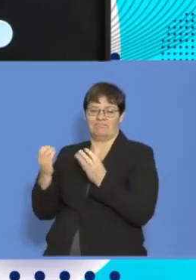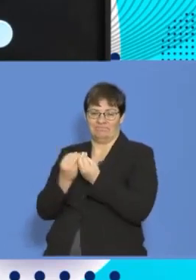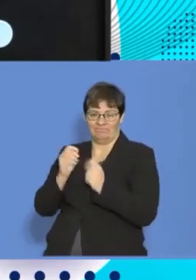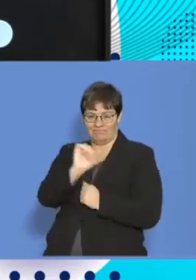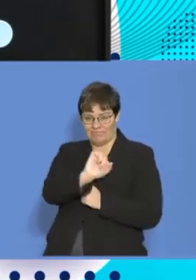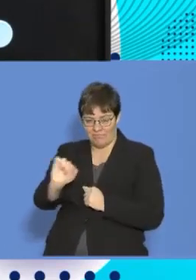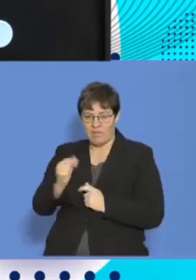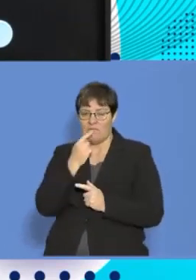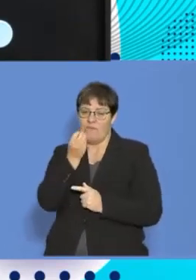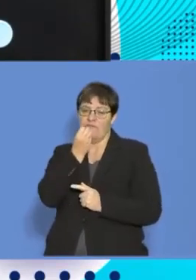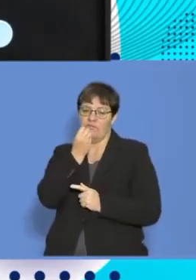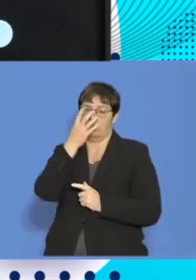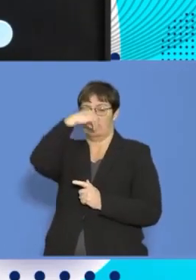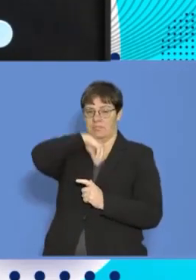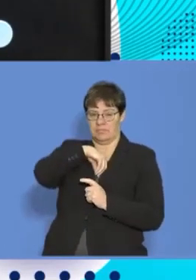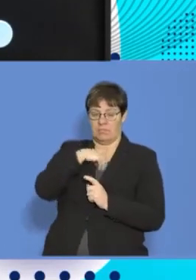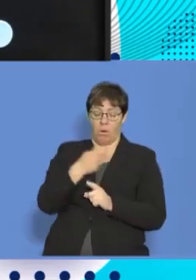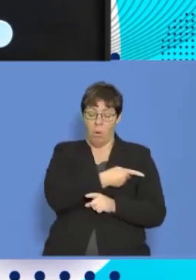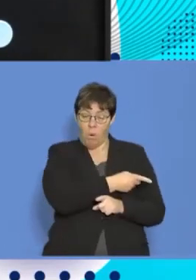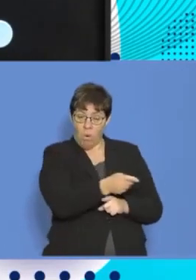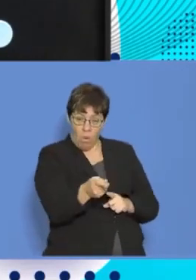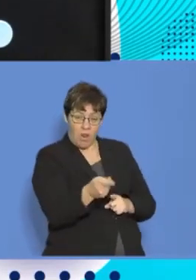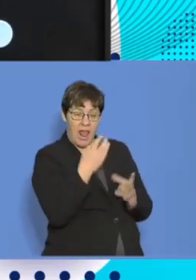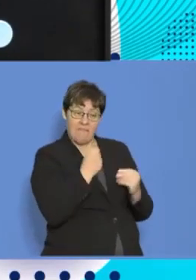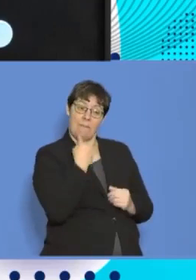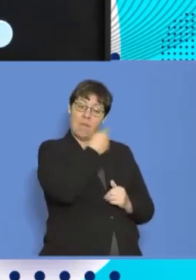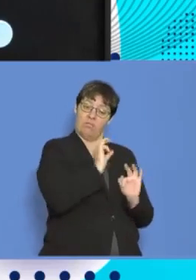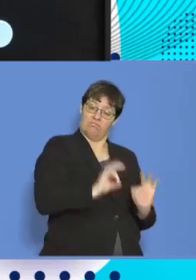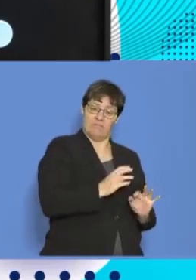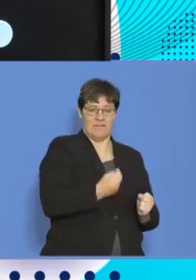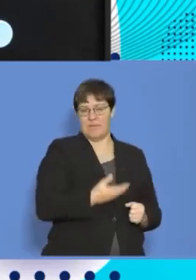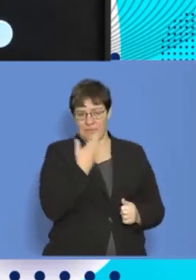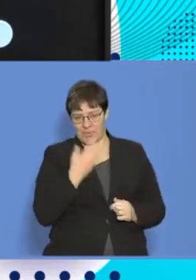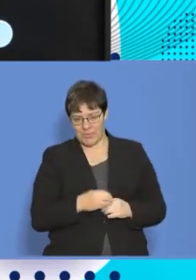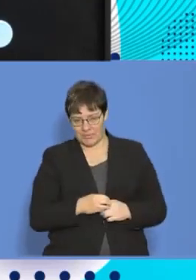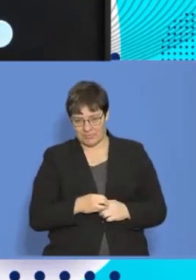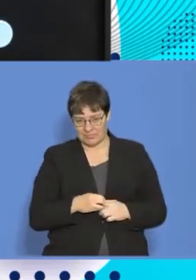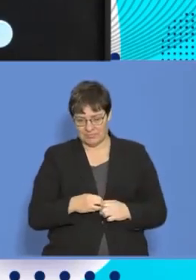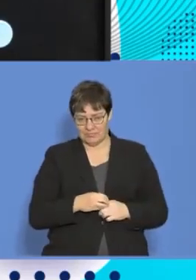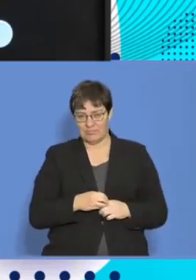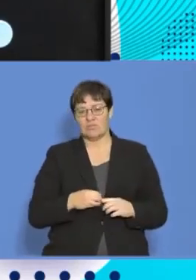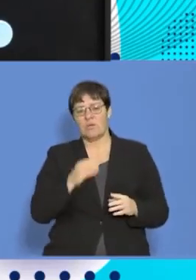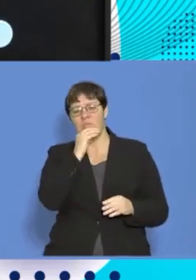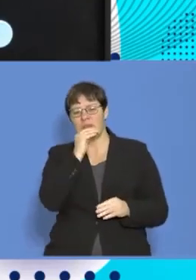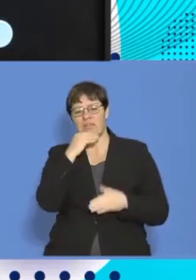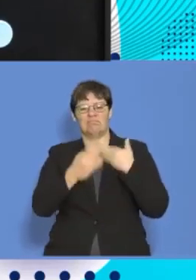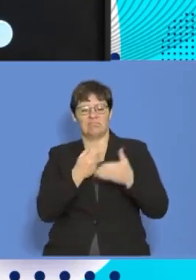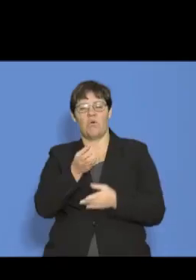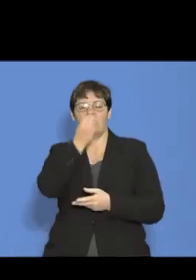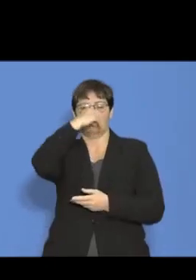for ingesting food. But not all organisms have a distinct mouth when we talk about the process of ingesting